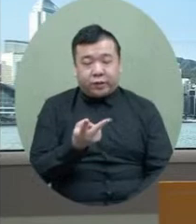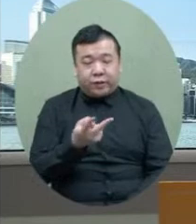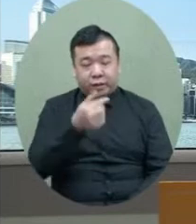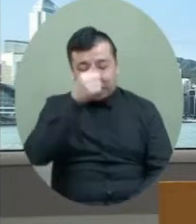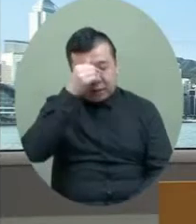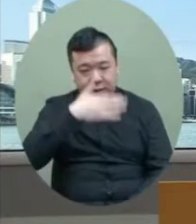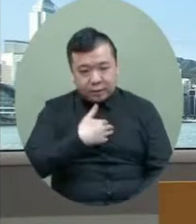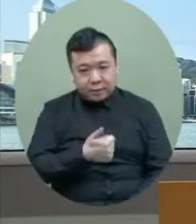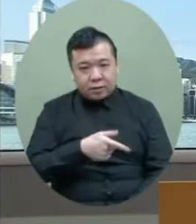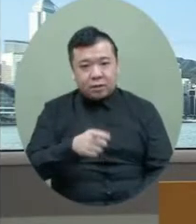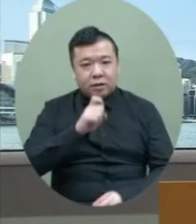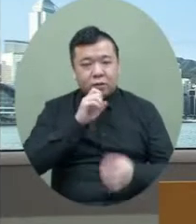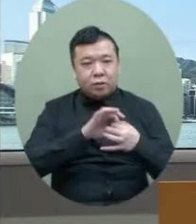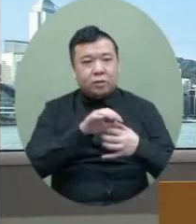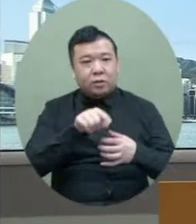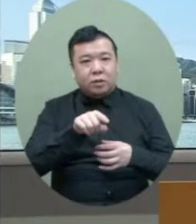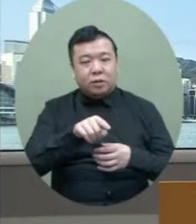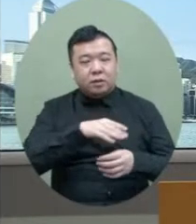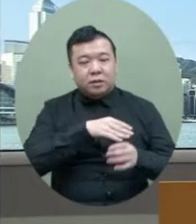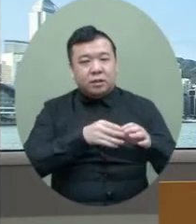TV News.